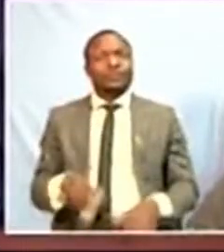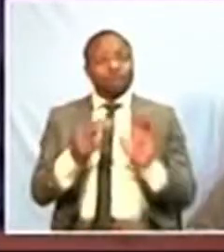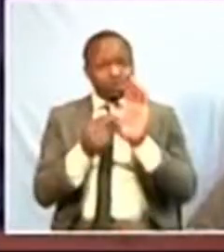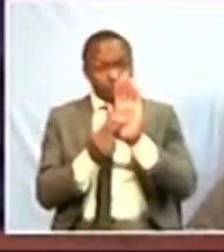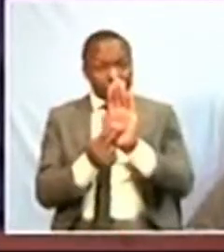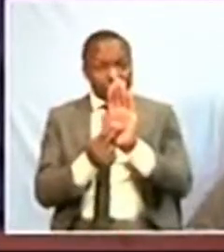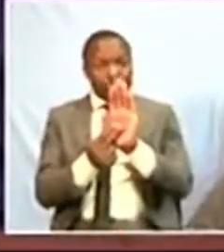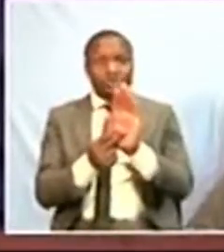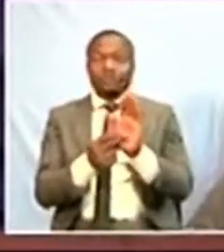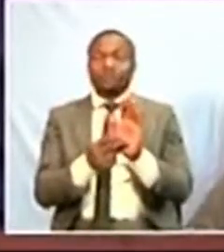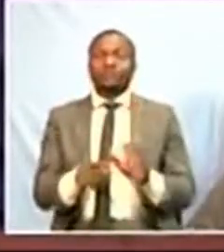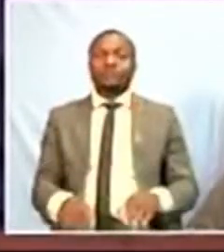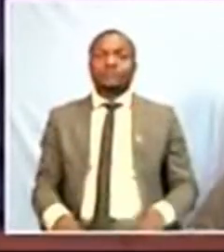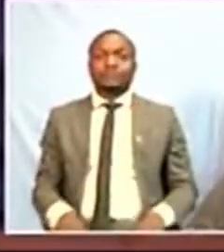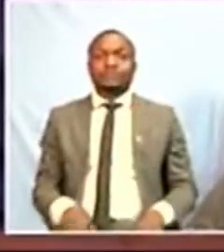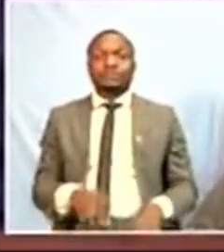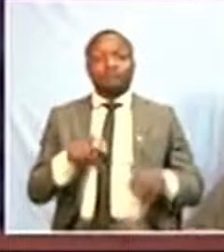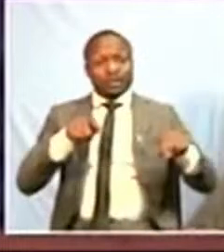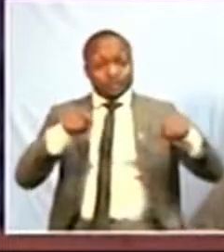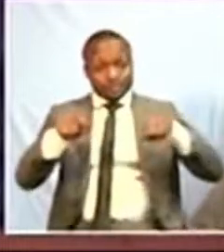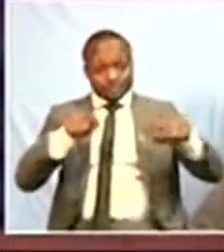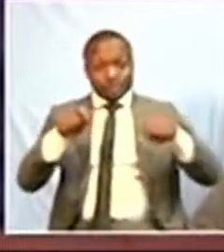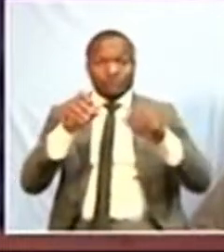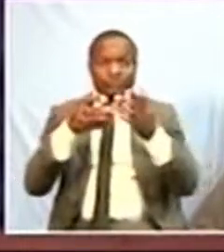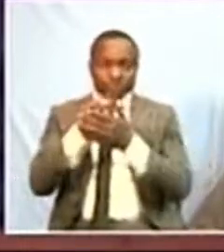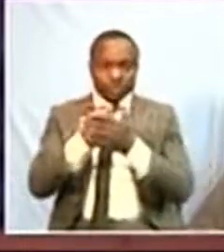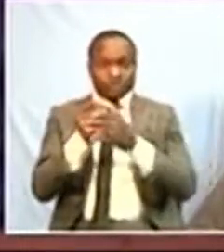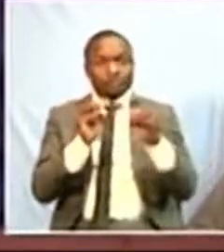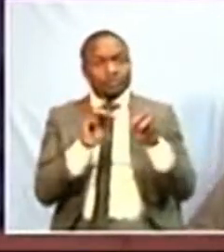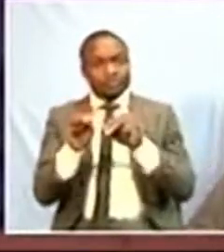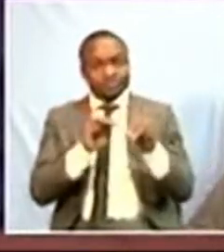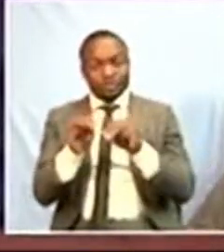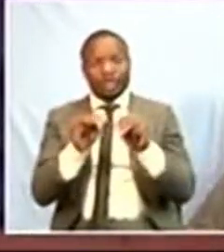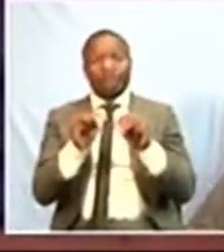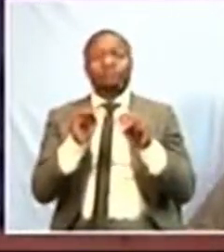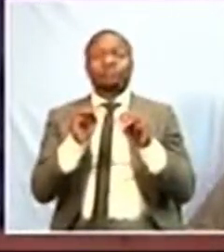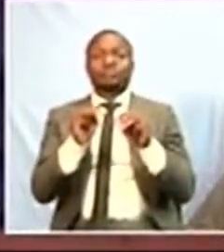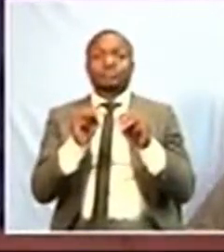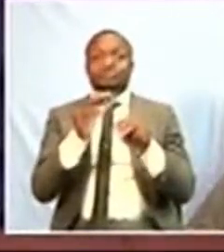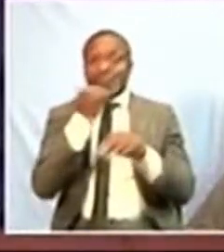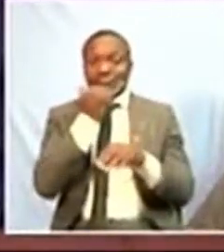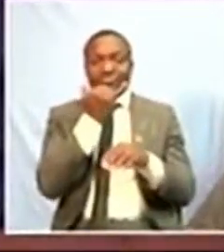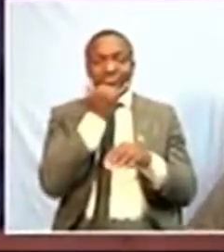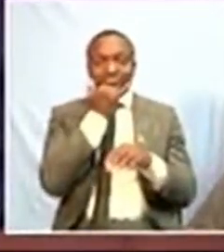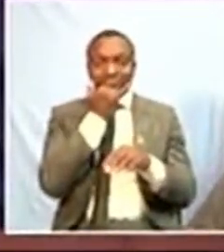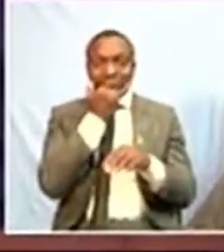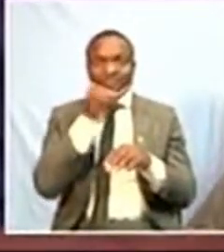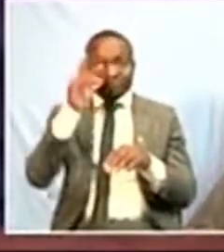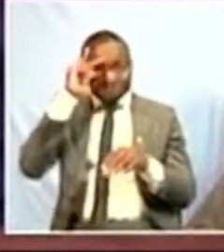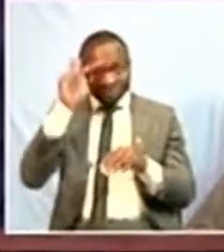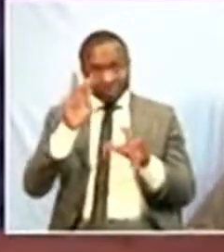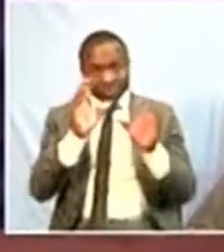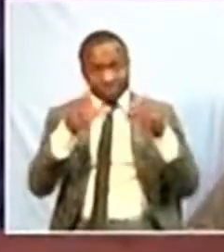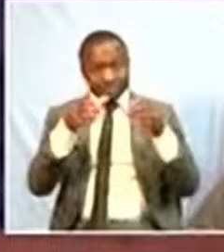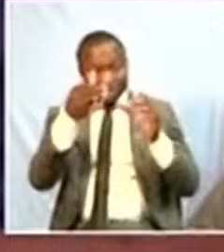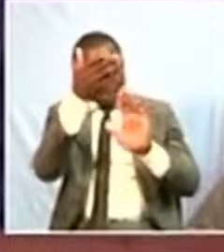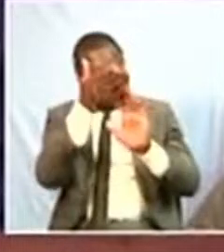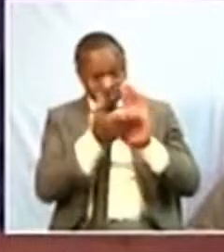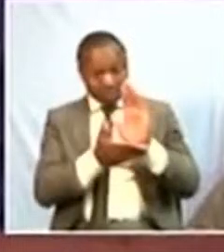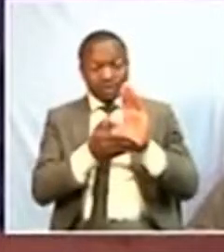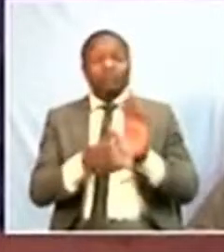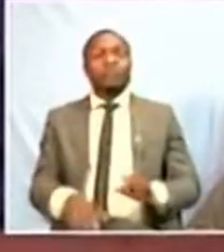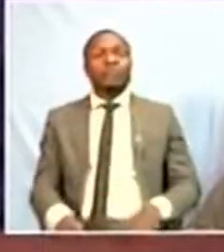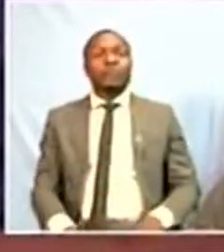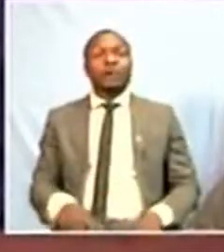reviews notable governance and financial management shortcomings at Kitwe City Council. These